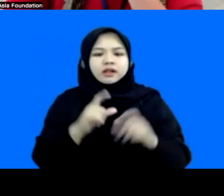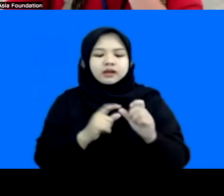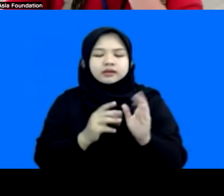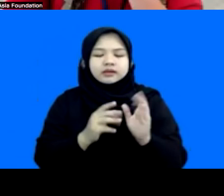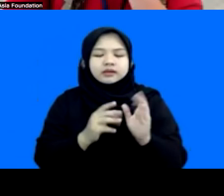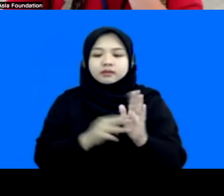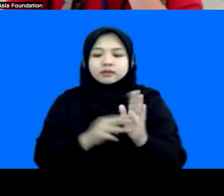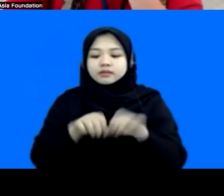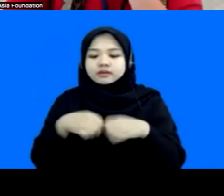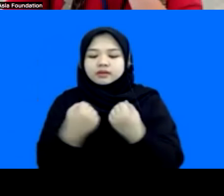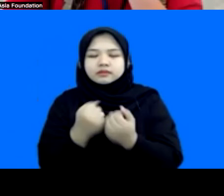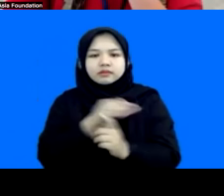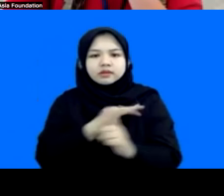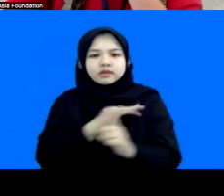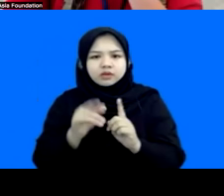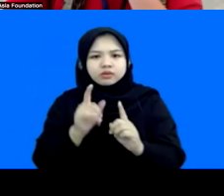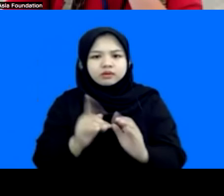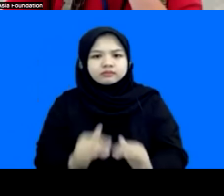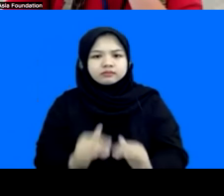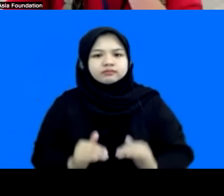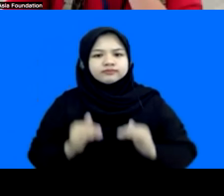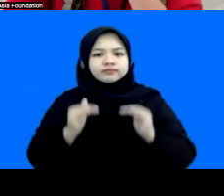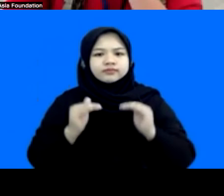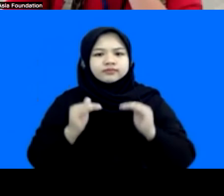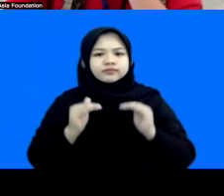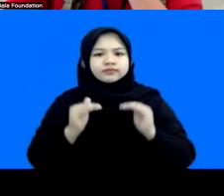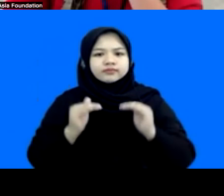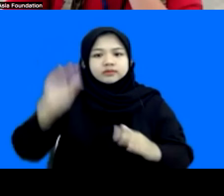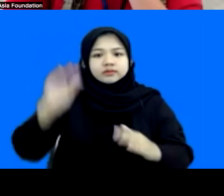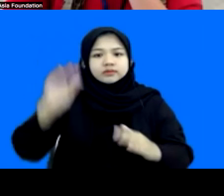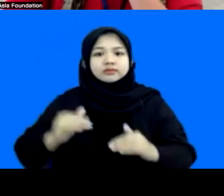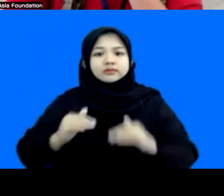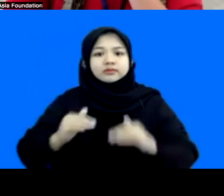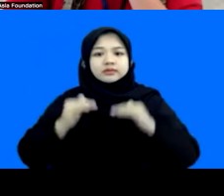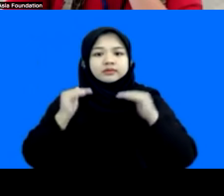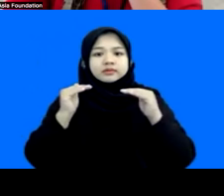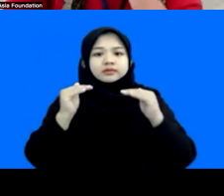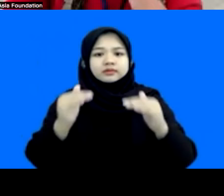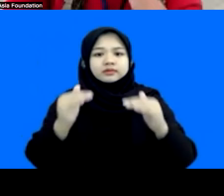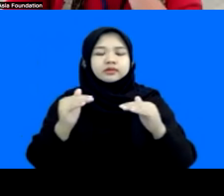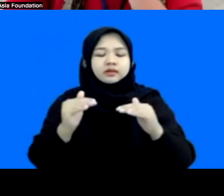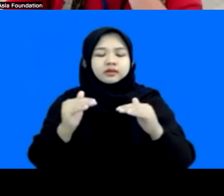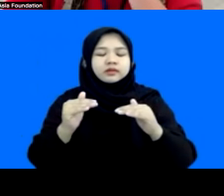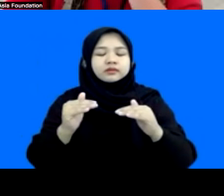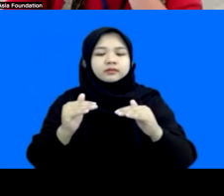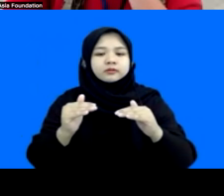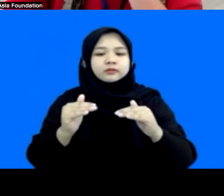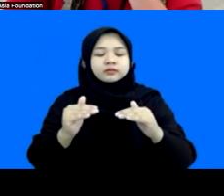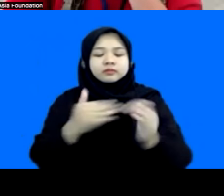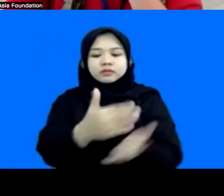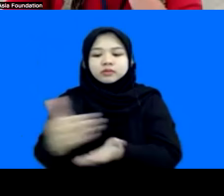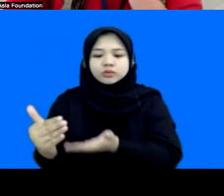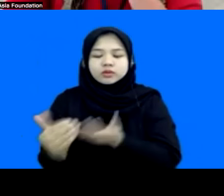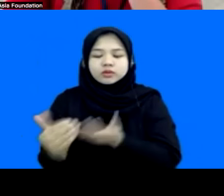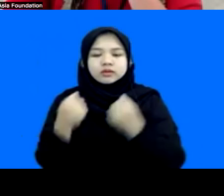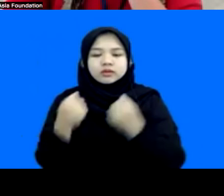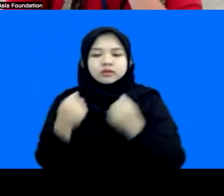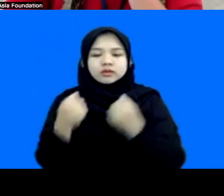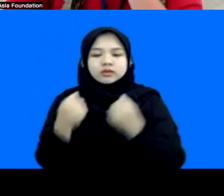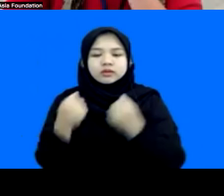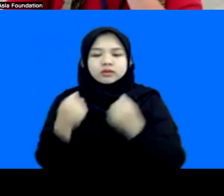organizations are also implementing creative initiatives to provide employment opportunities, address public safety issues, and contribute to